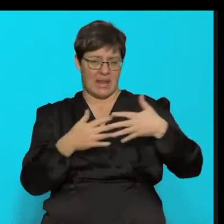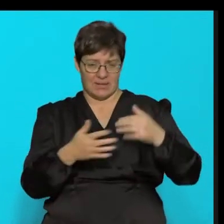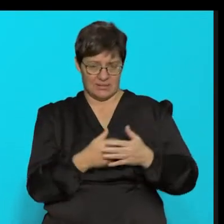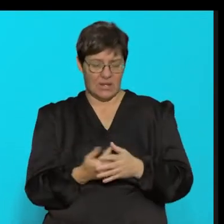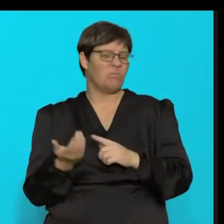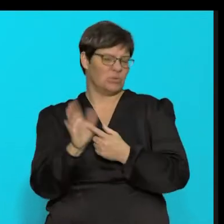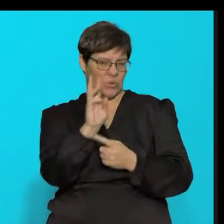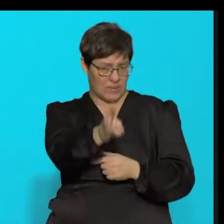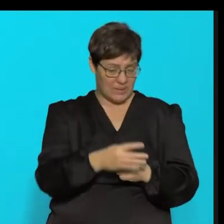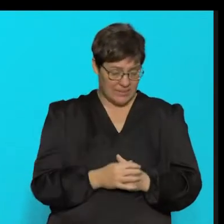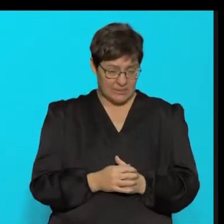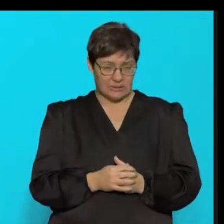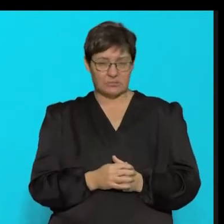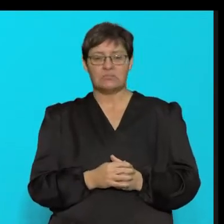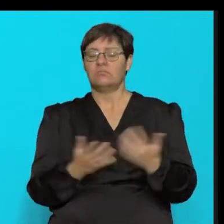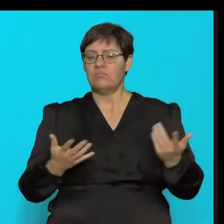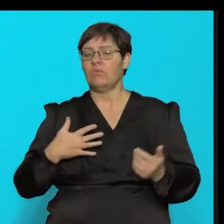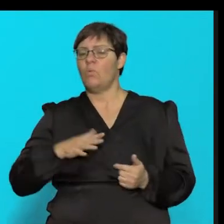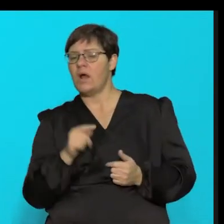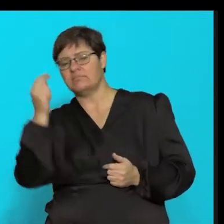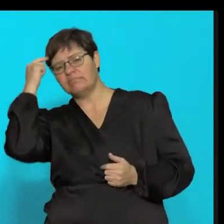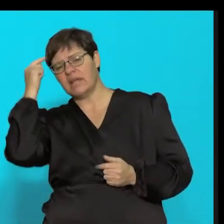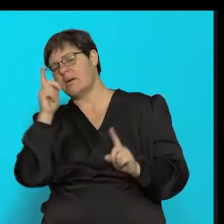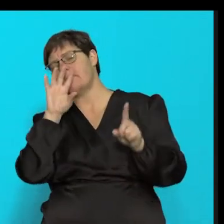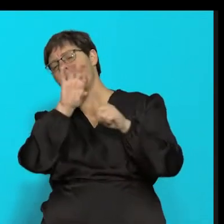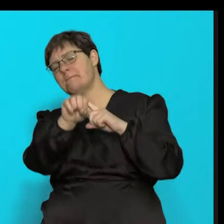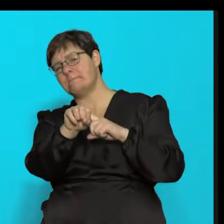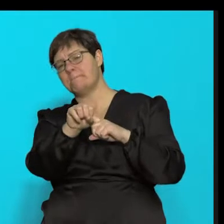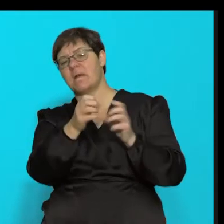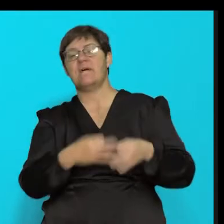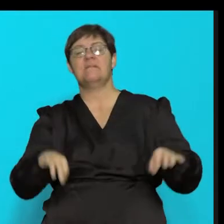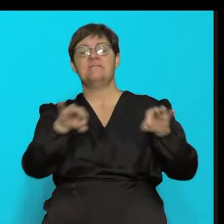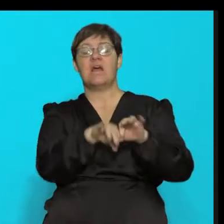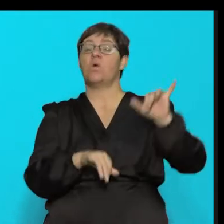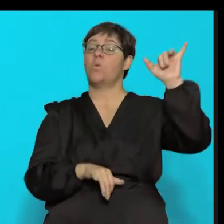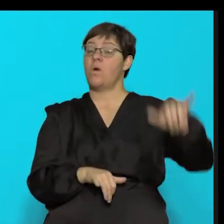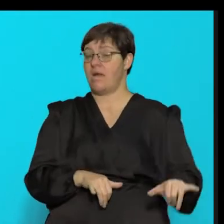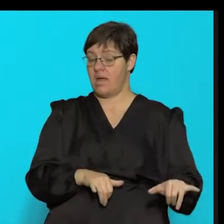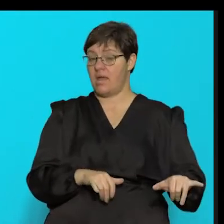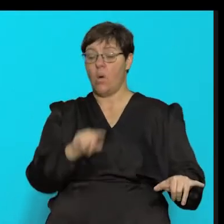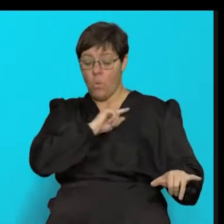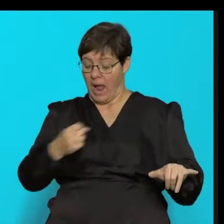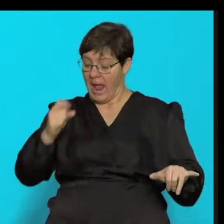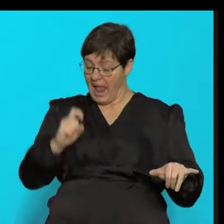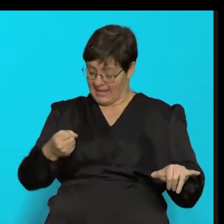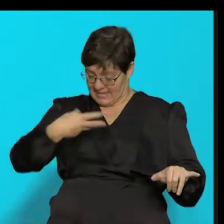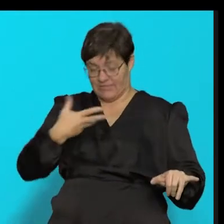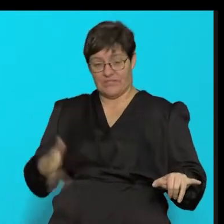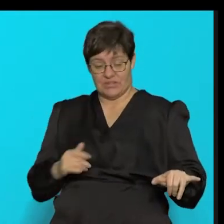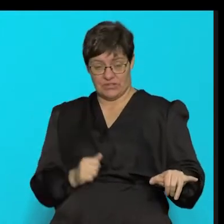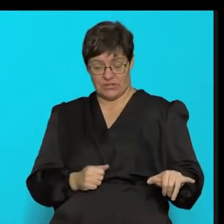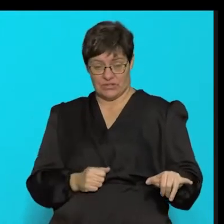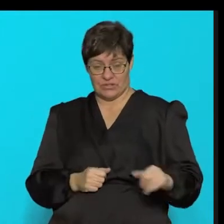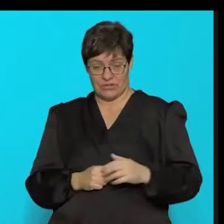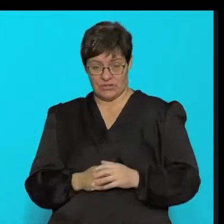random. Okay, I'll illustrate that. And where we wish to predict the value of y given x. Are we